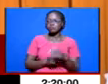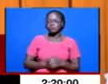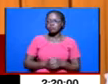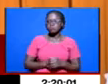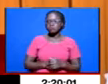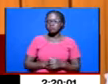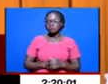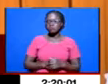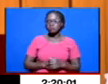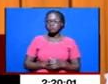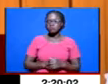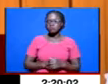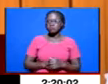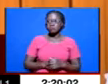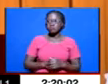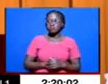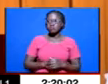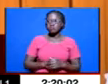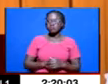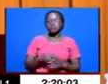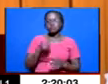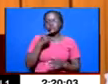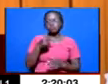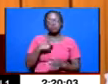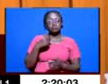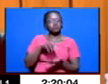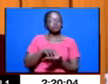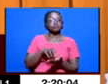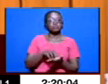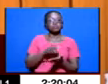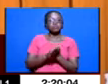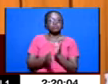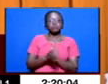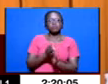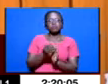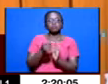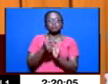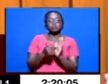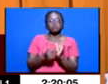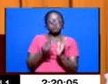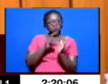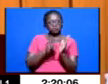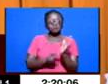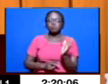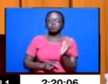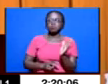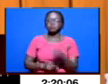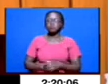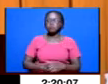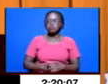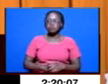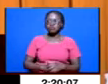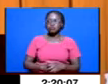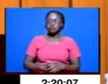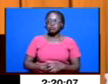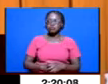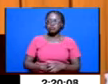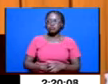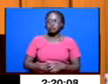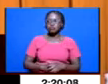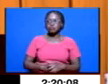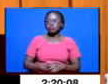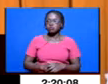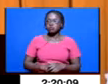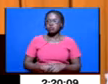and state my disposition without going into the details, and I leave that to